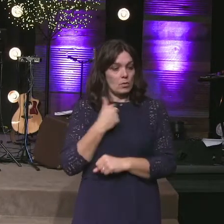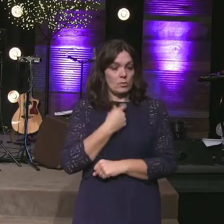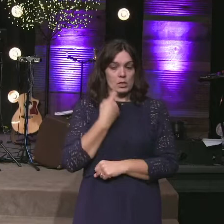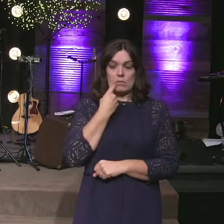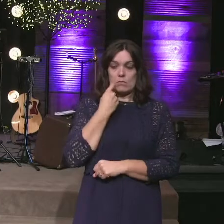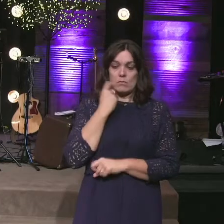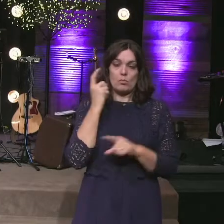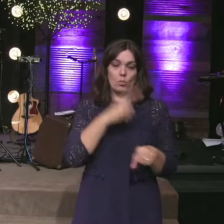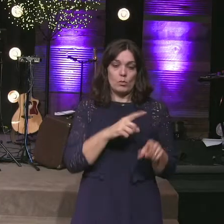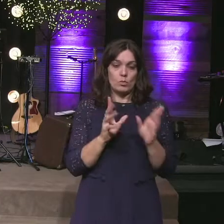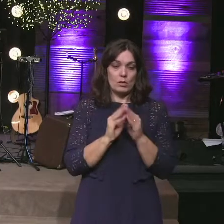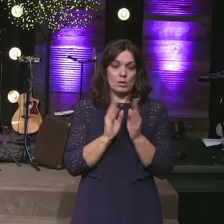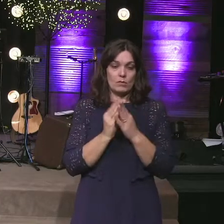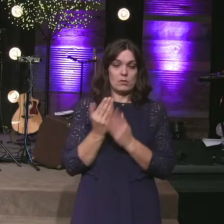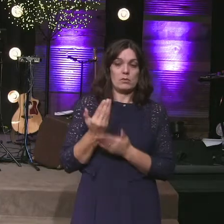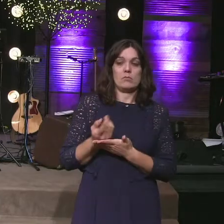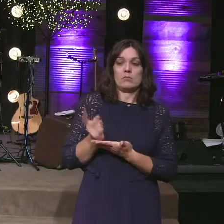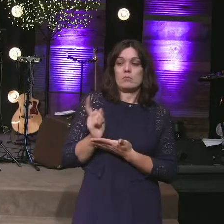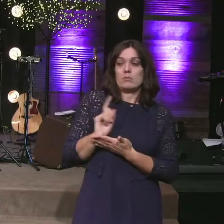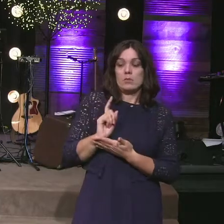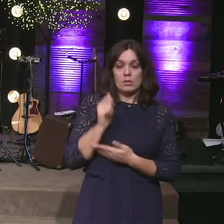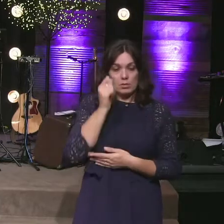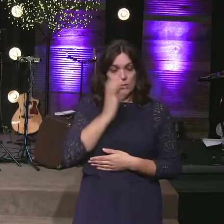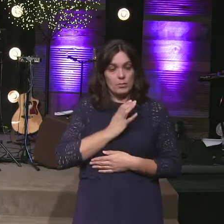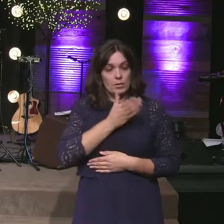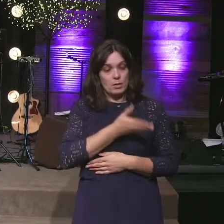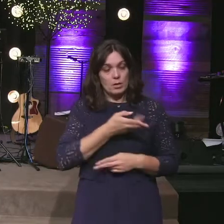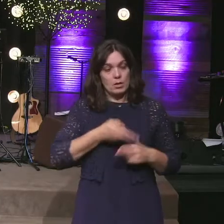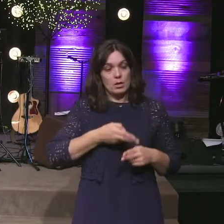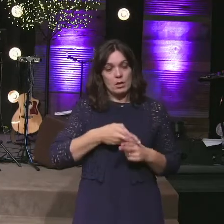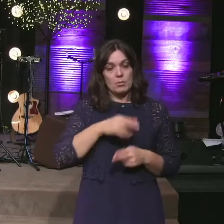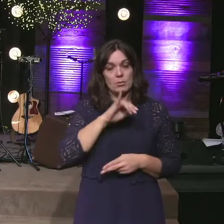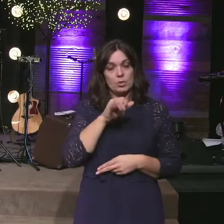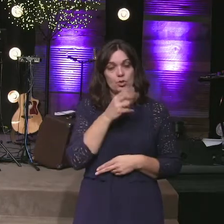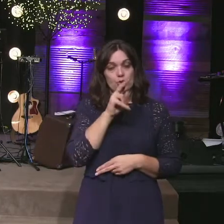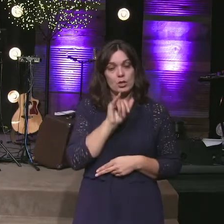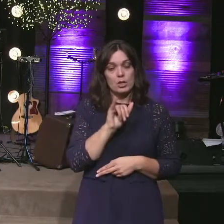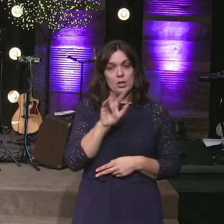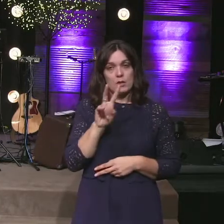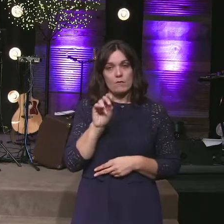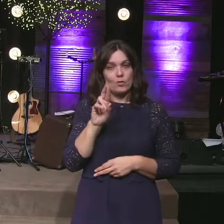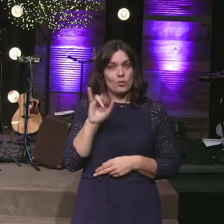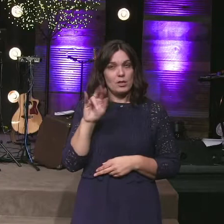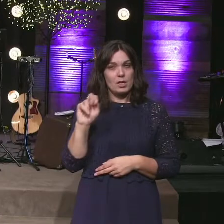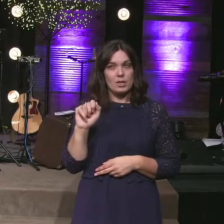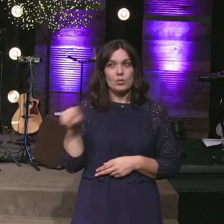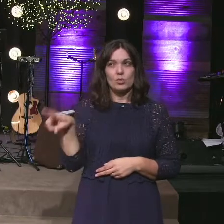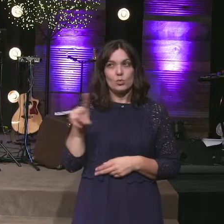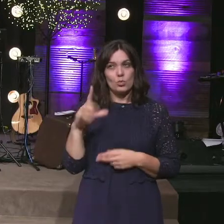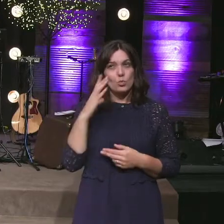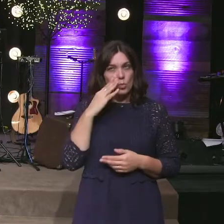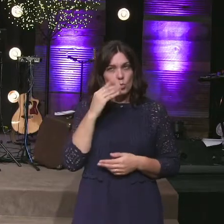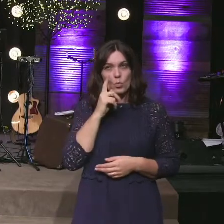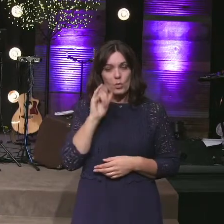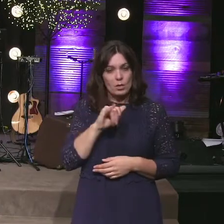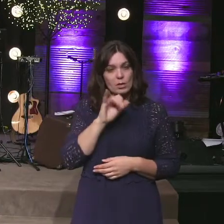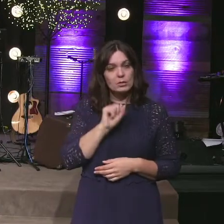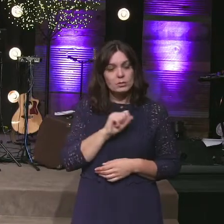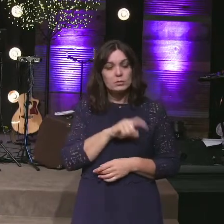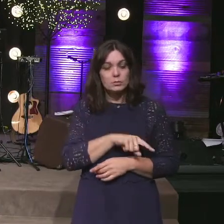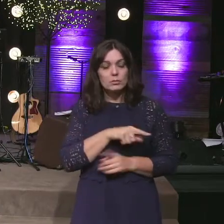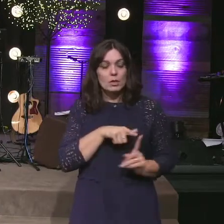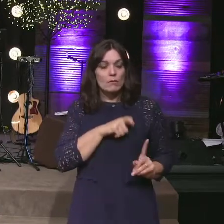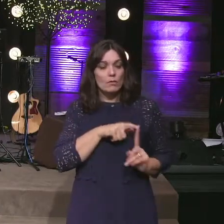other day, and there was a guy there by the name of Johnny Varikin. You guys probably know him, some of you. He's from